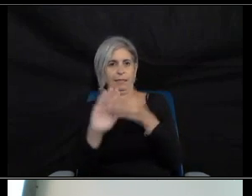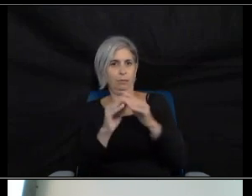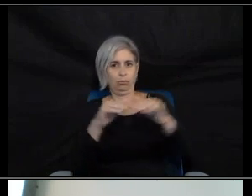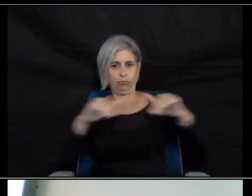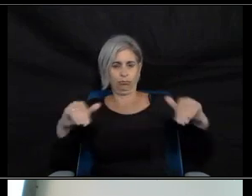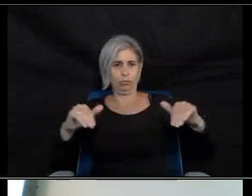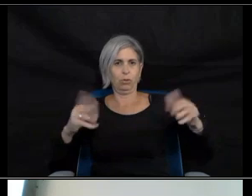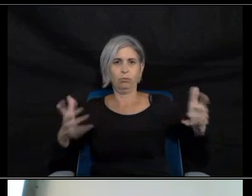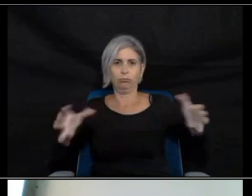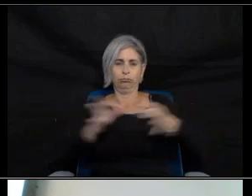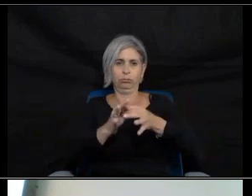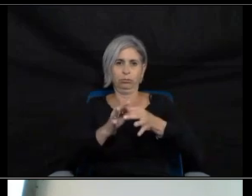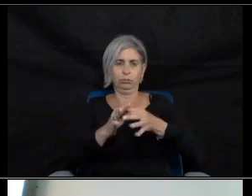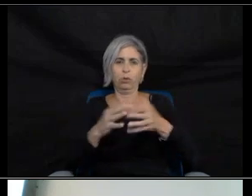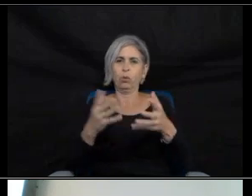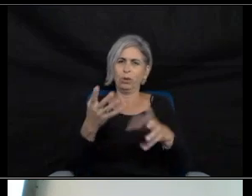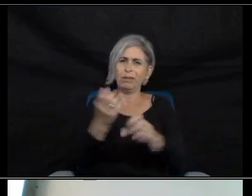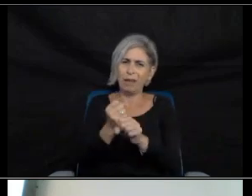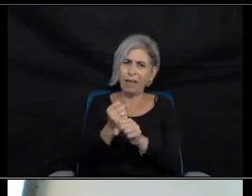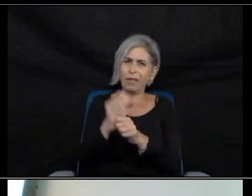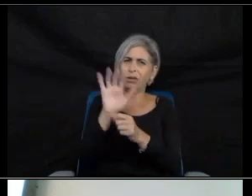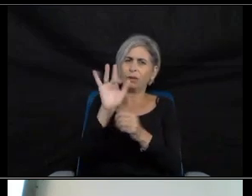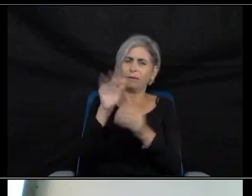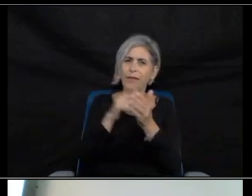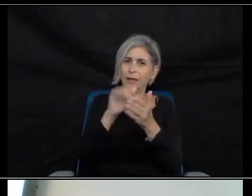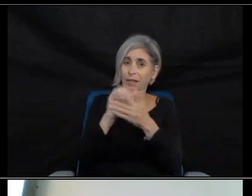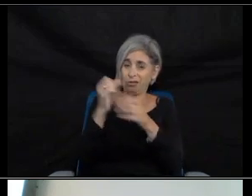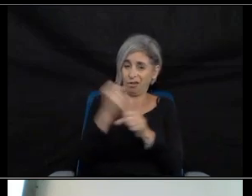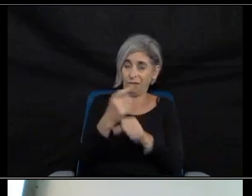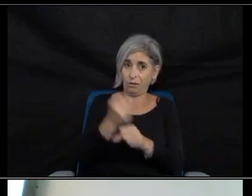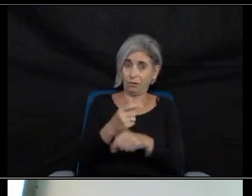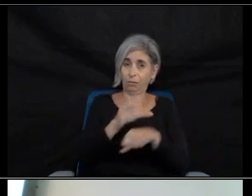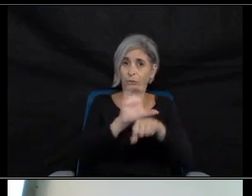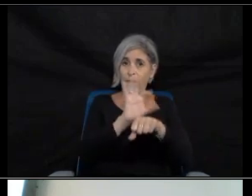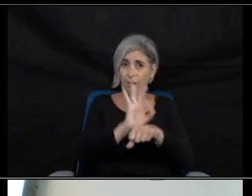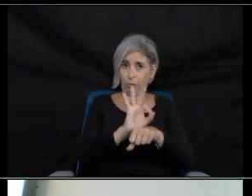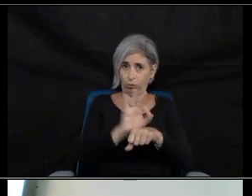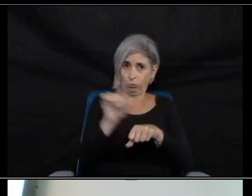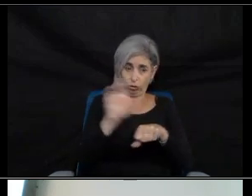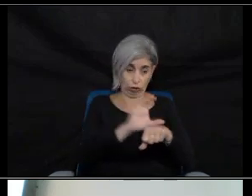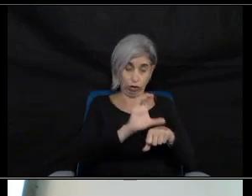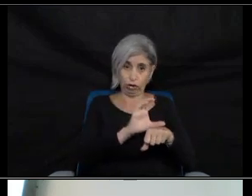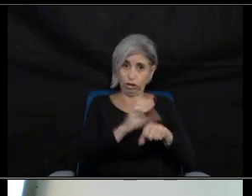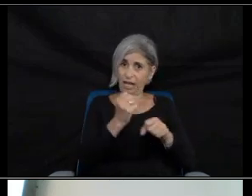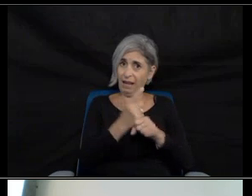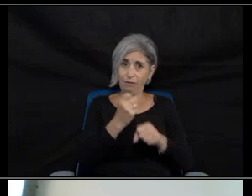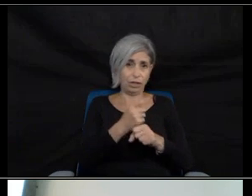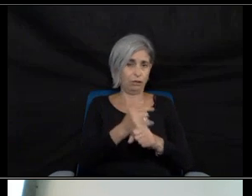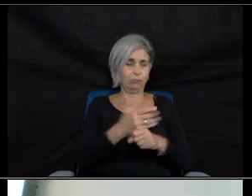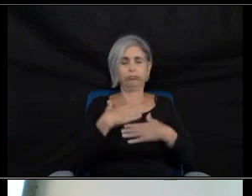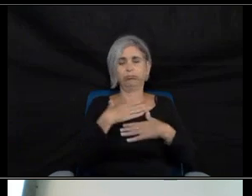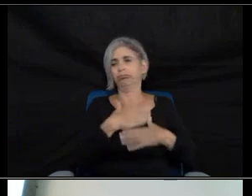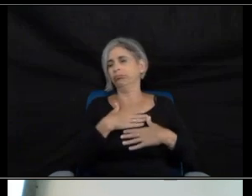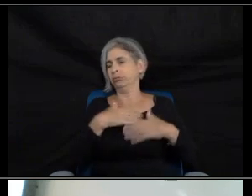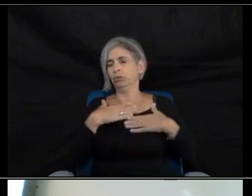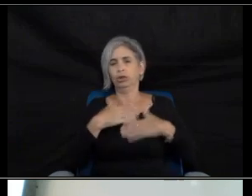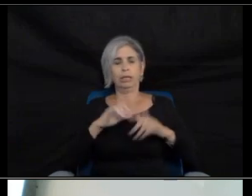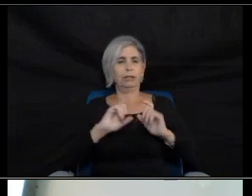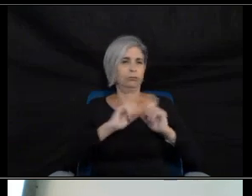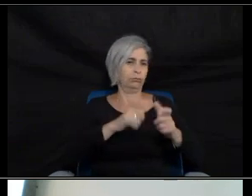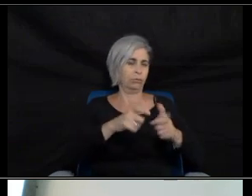we, you know, we get these, the $25,000 a year from Christ Fellowship that they very generously contribute to